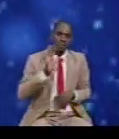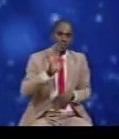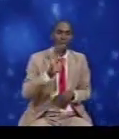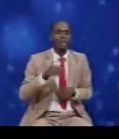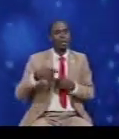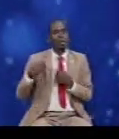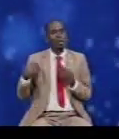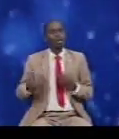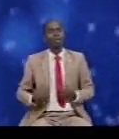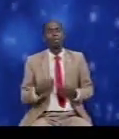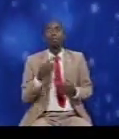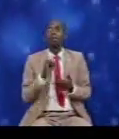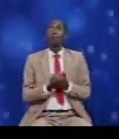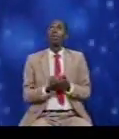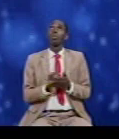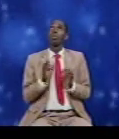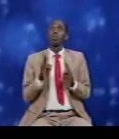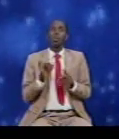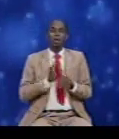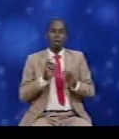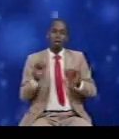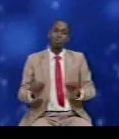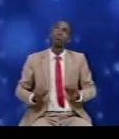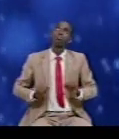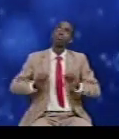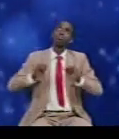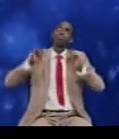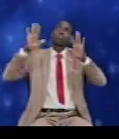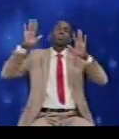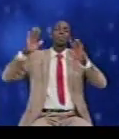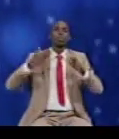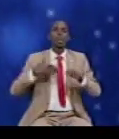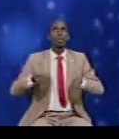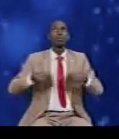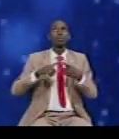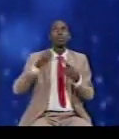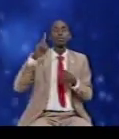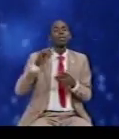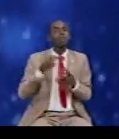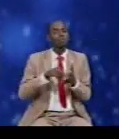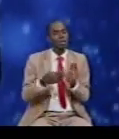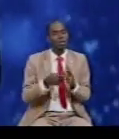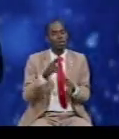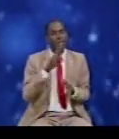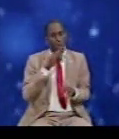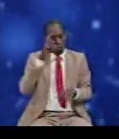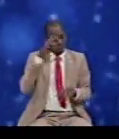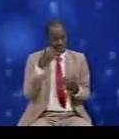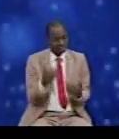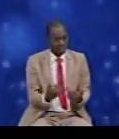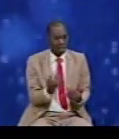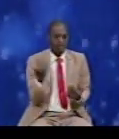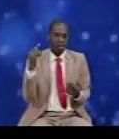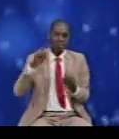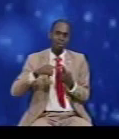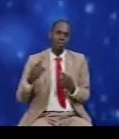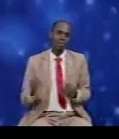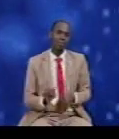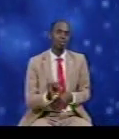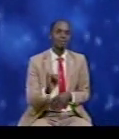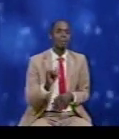you. Here I am. And then you are wise now, and you are wise till all eternity. And let thine